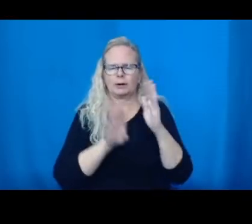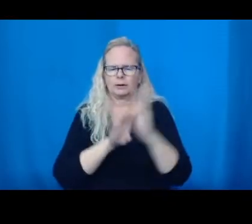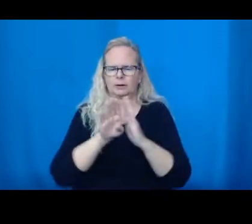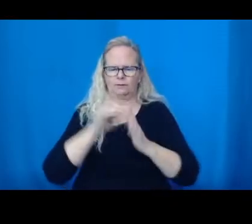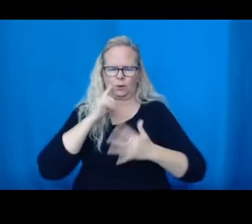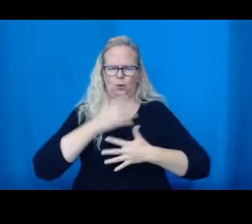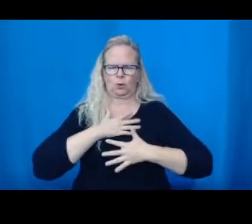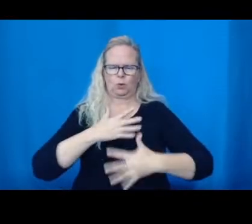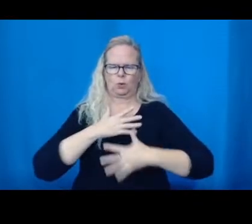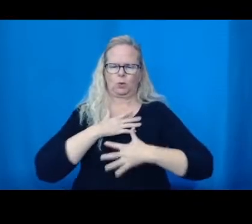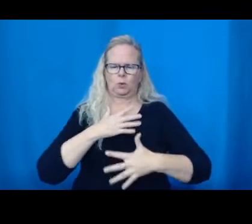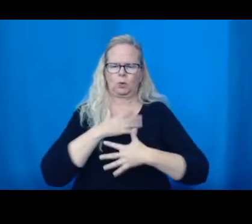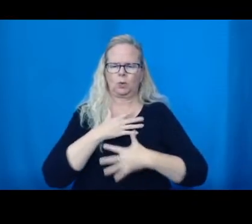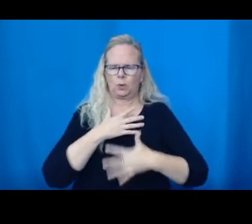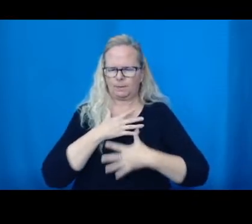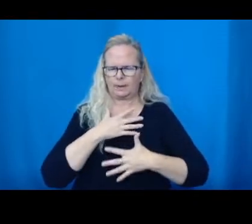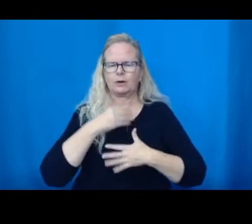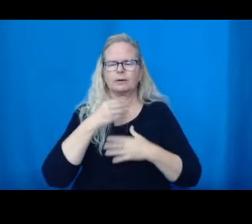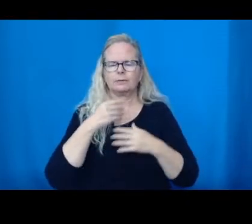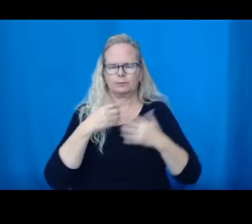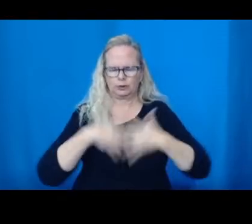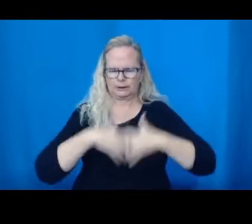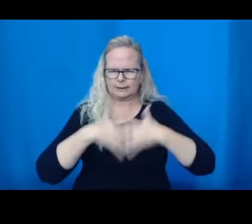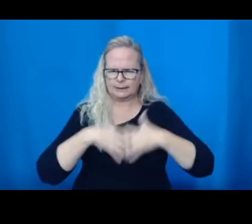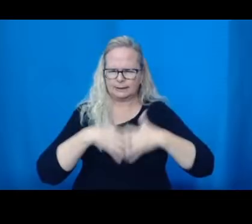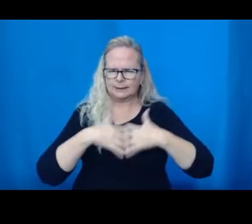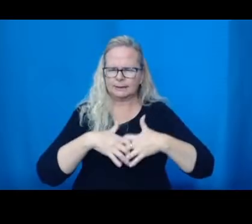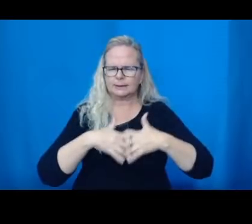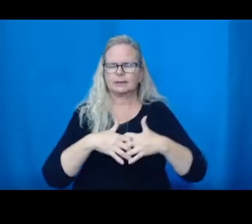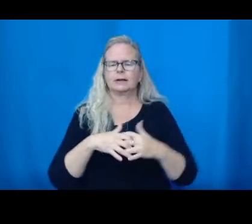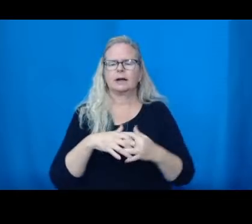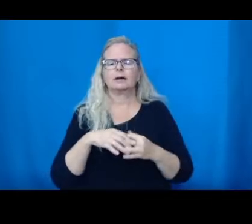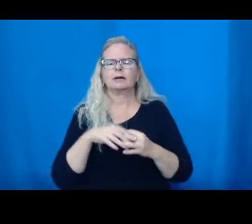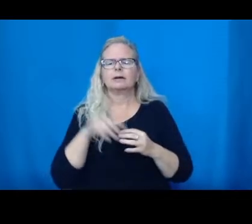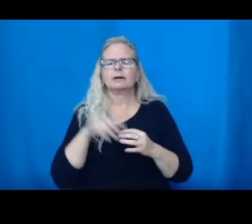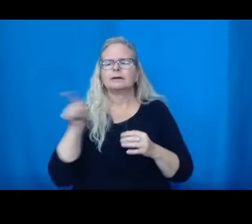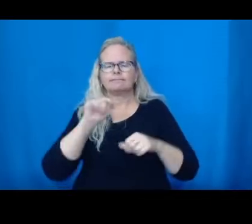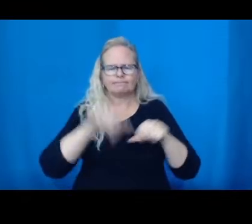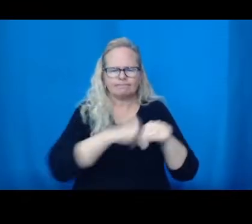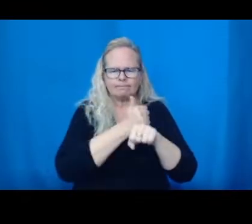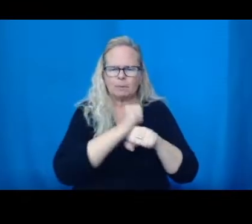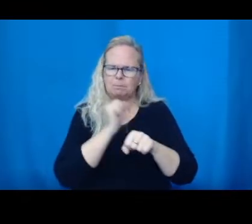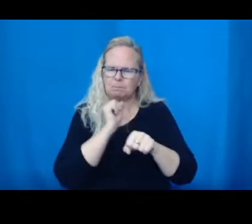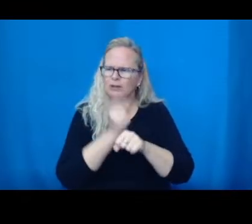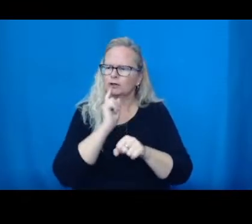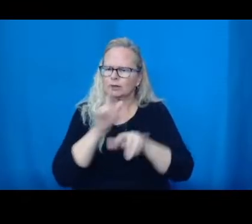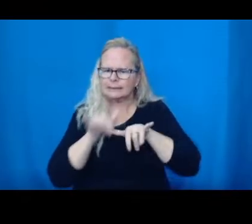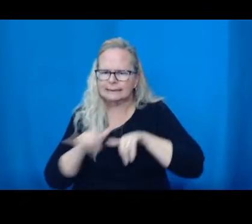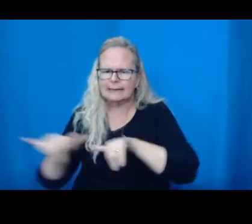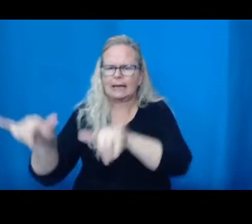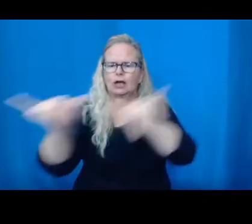and internationally. I don't think we could have asked for a more